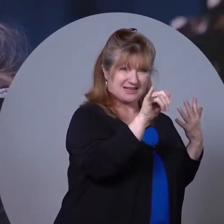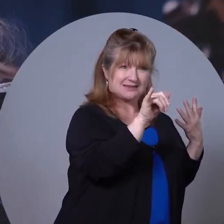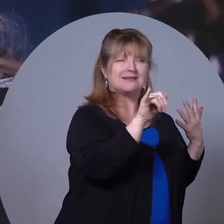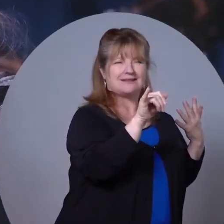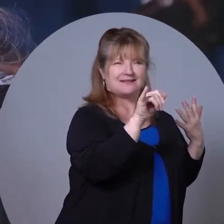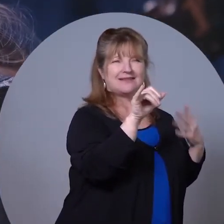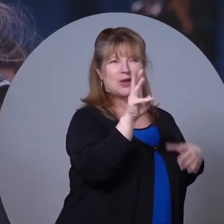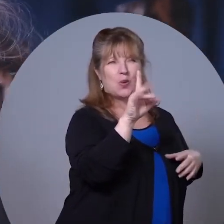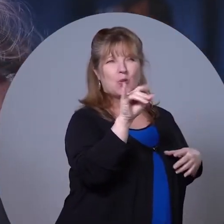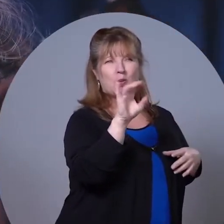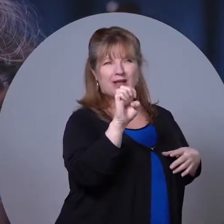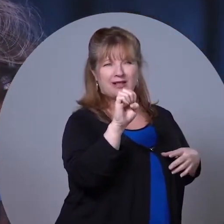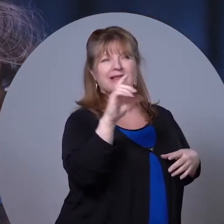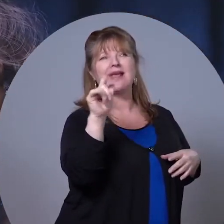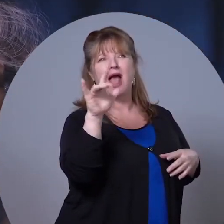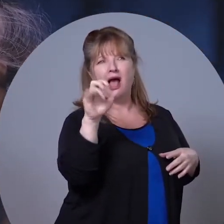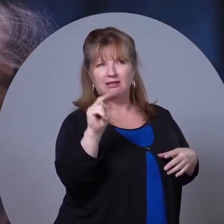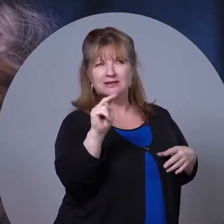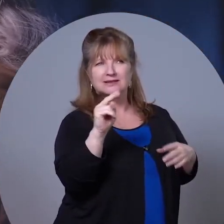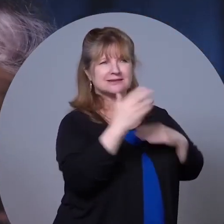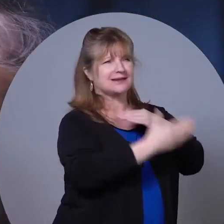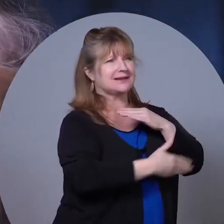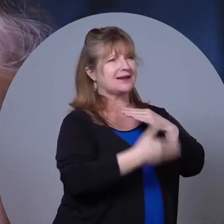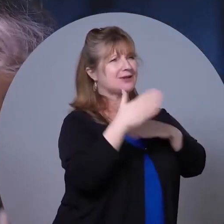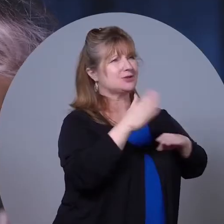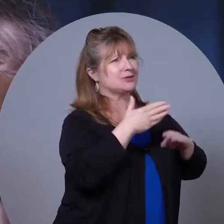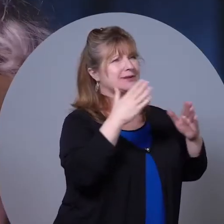in our community for years. Congratulations, Sylvia.